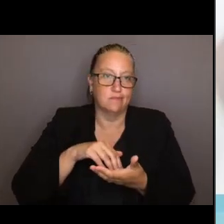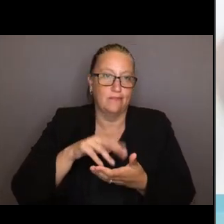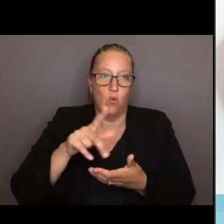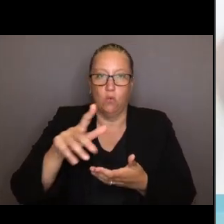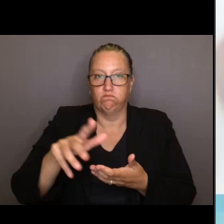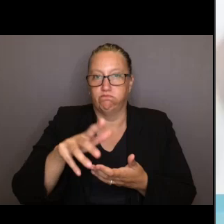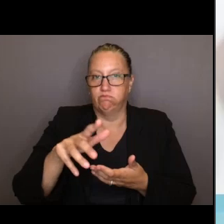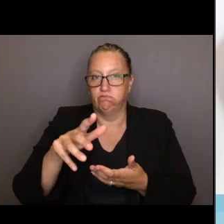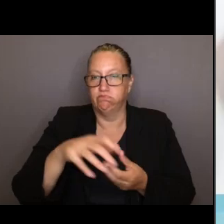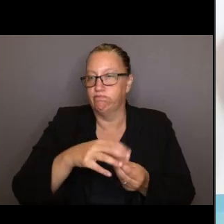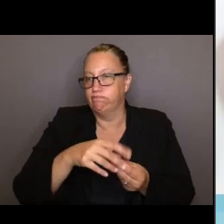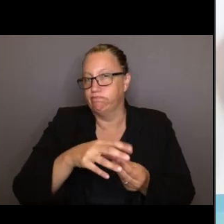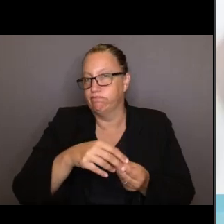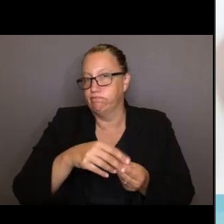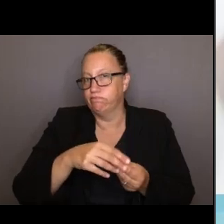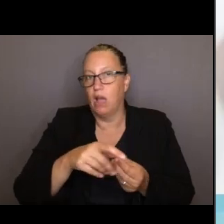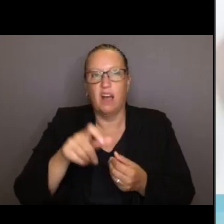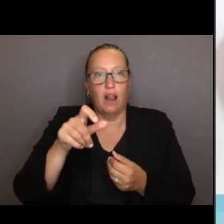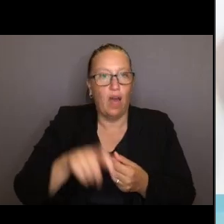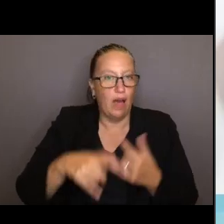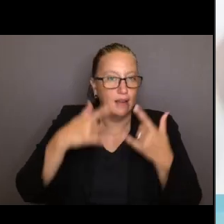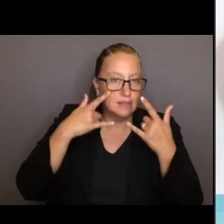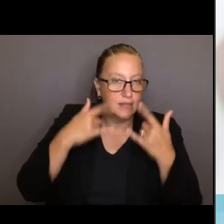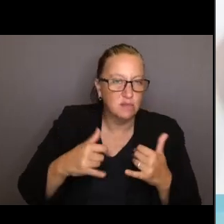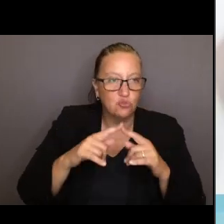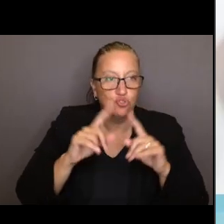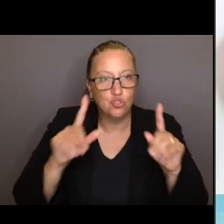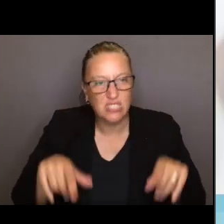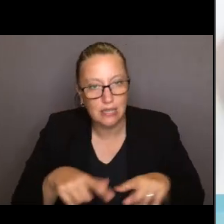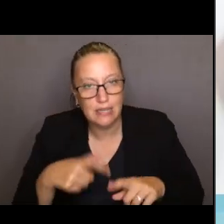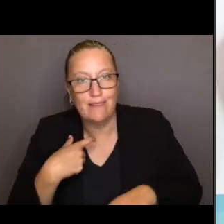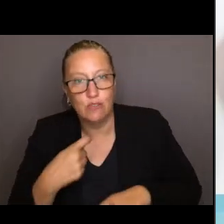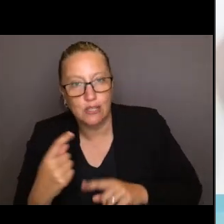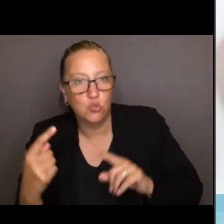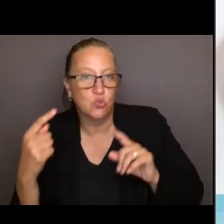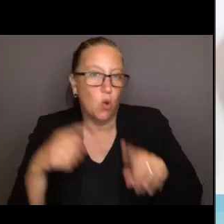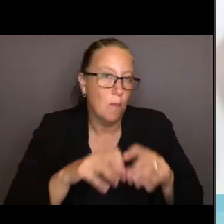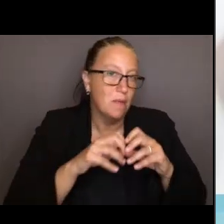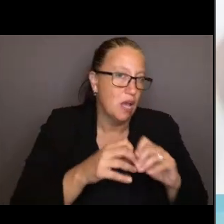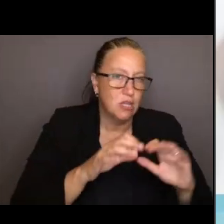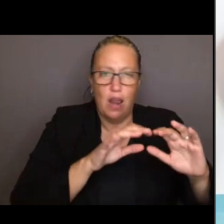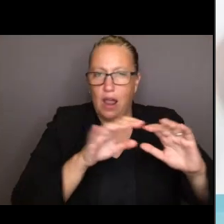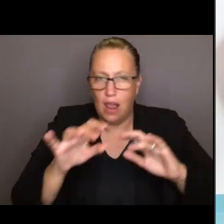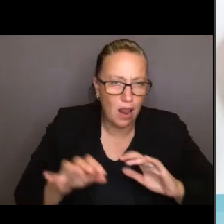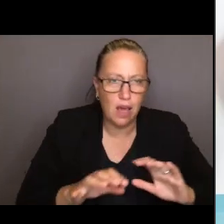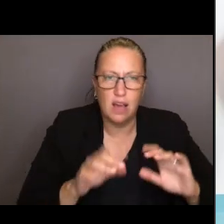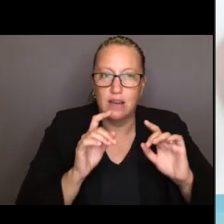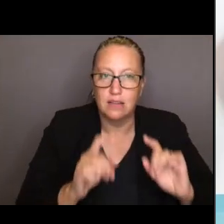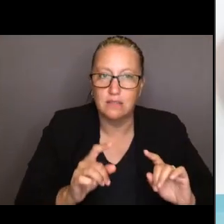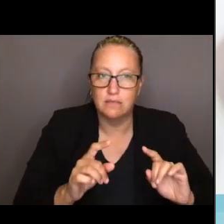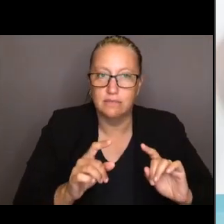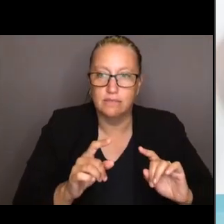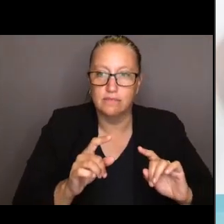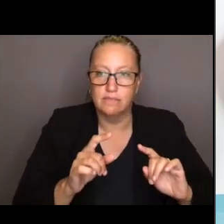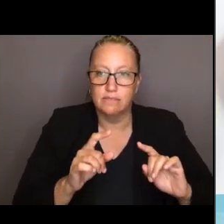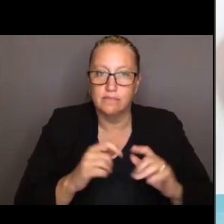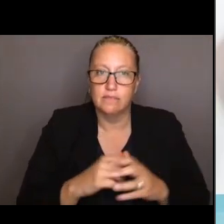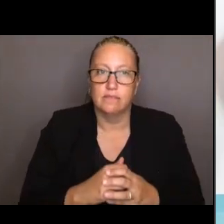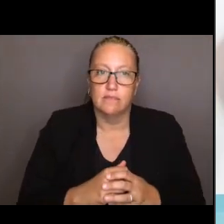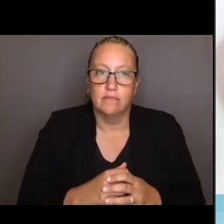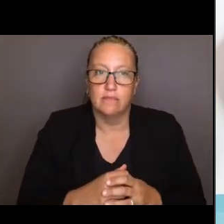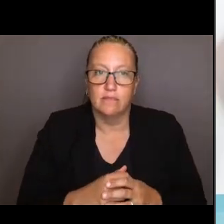the client assessment sheet and the invitation to attend mediation, a legal aid form's always sent